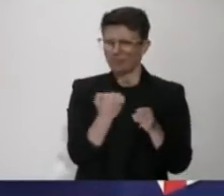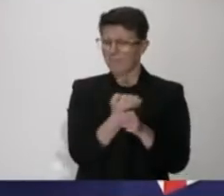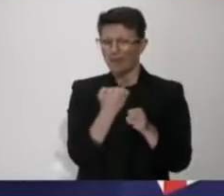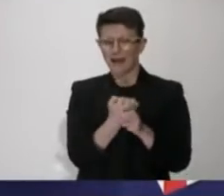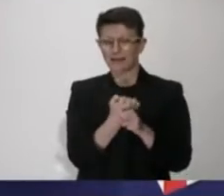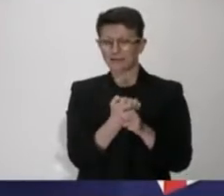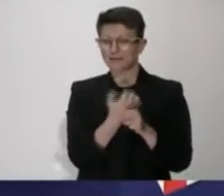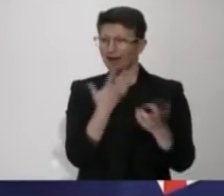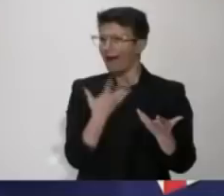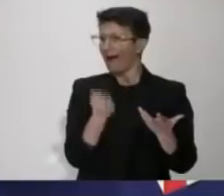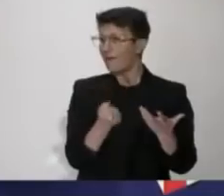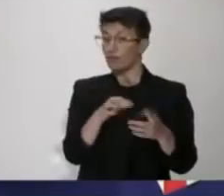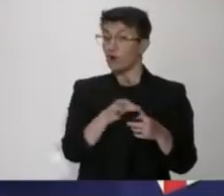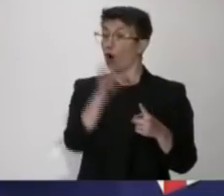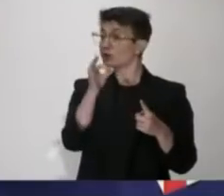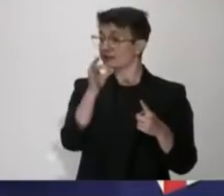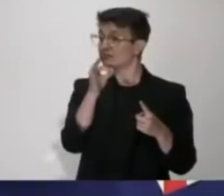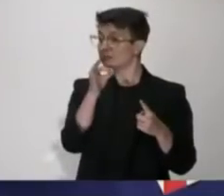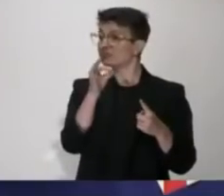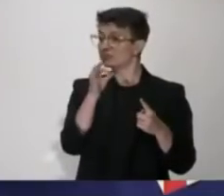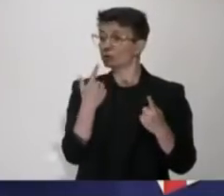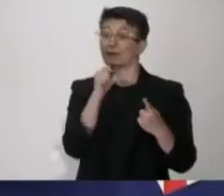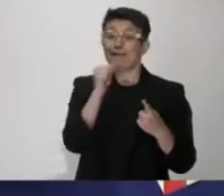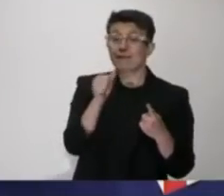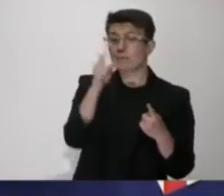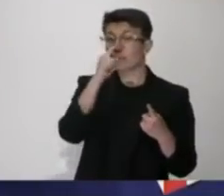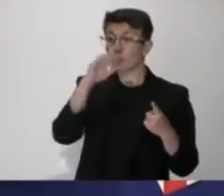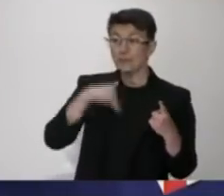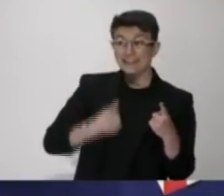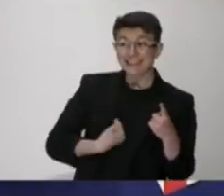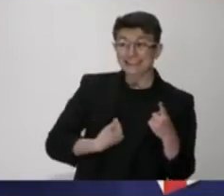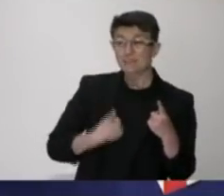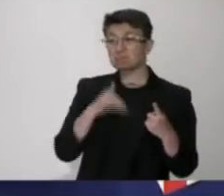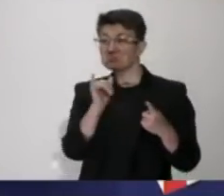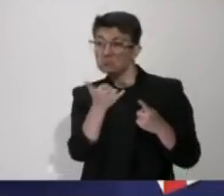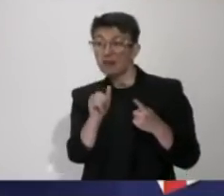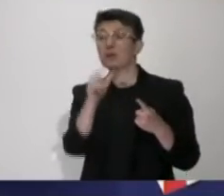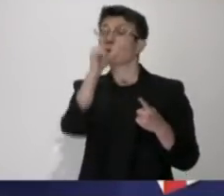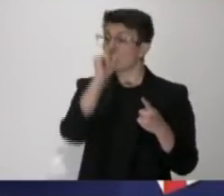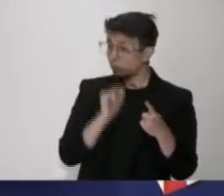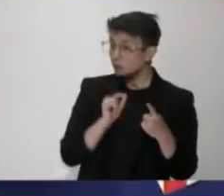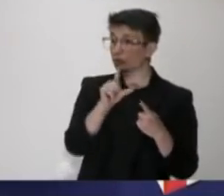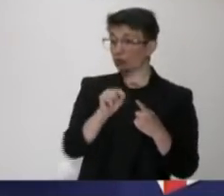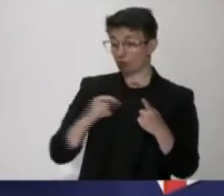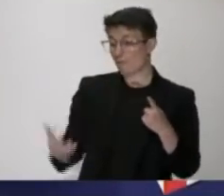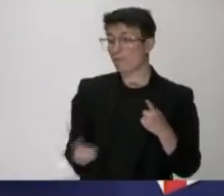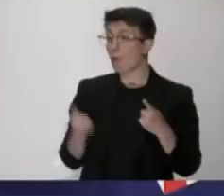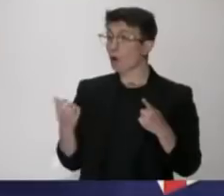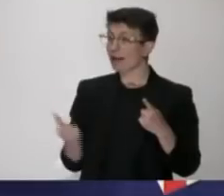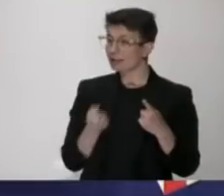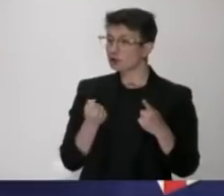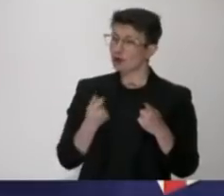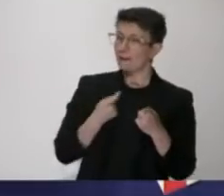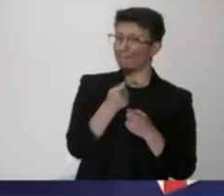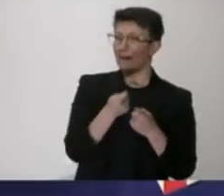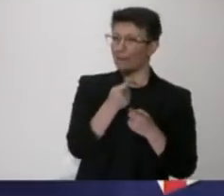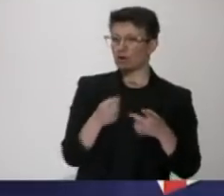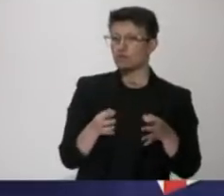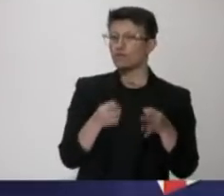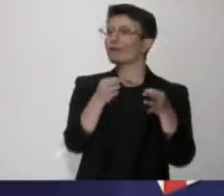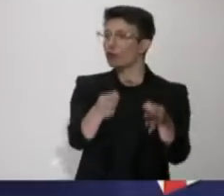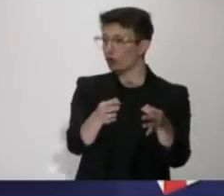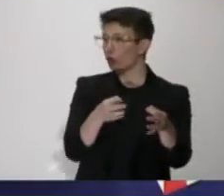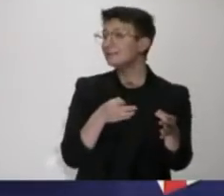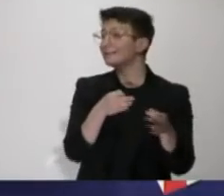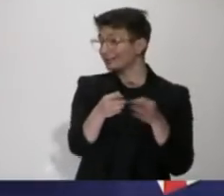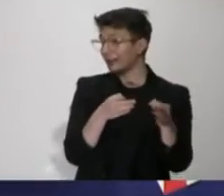definitely a significantly reduced need from where we were in April and May. But it is about ensuring that that is still on offer. To